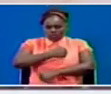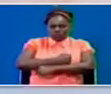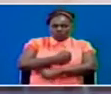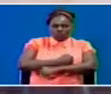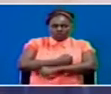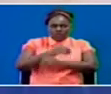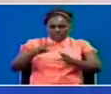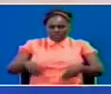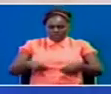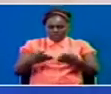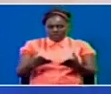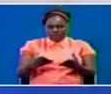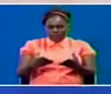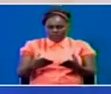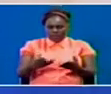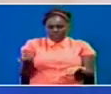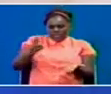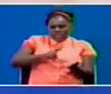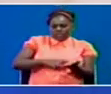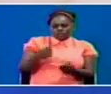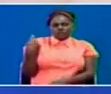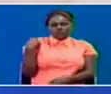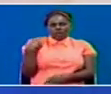in school in Kenya is given a student registration number that they will carry throughout their life.